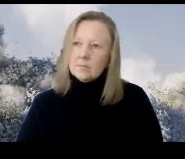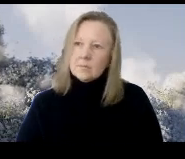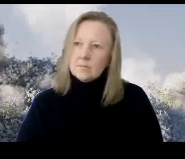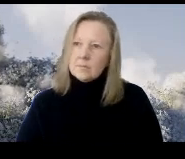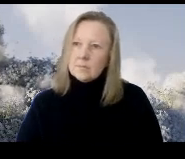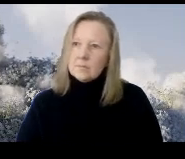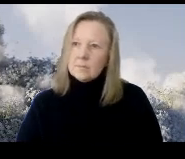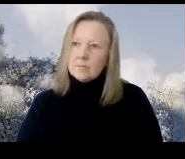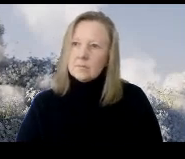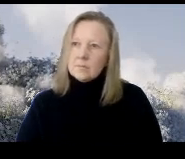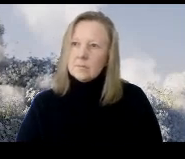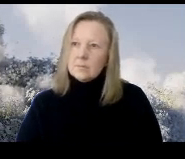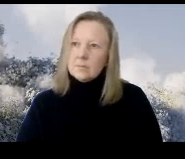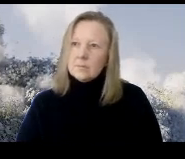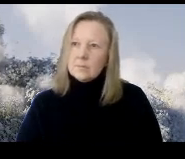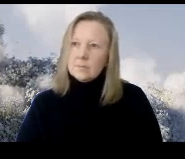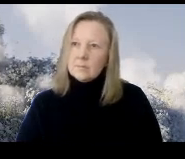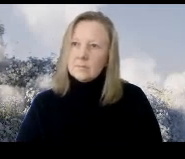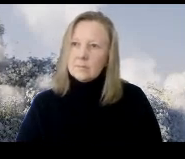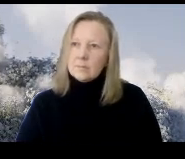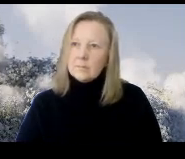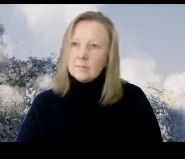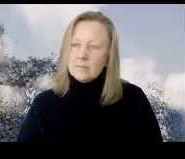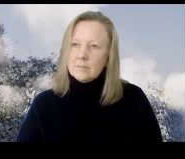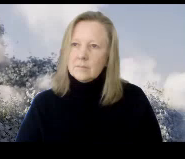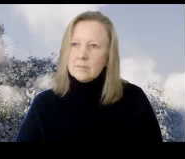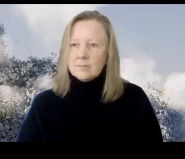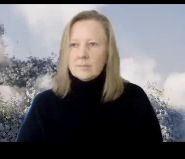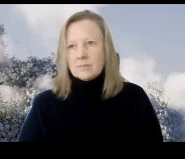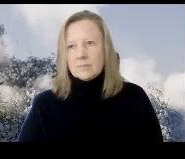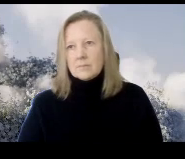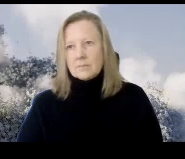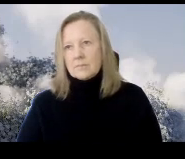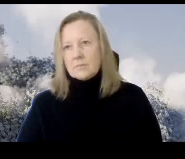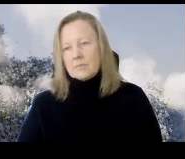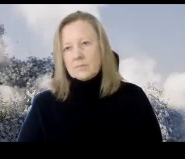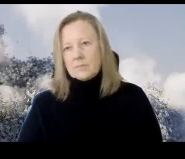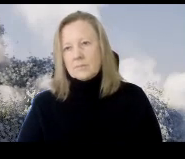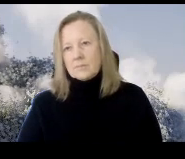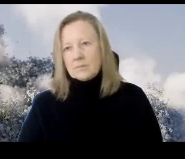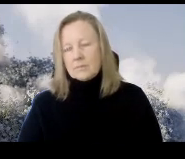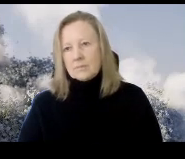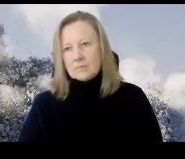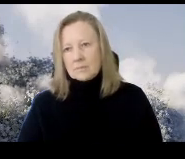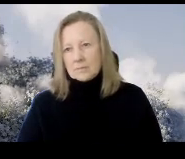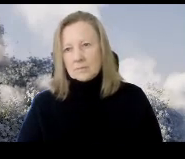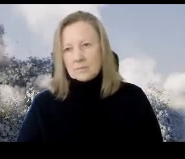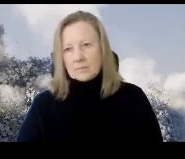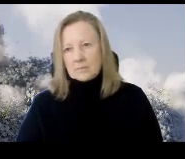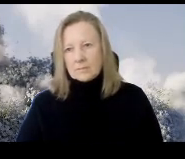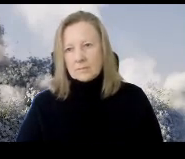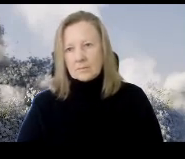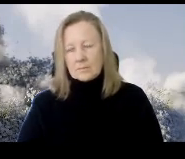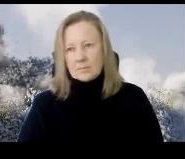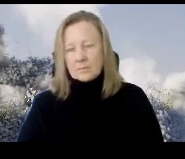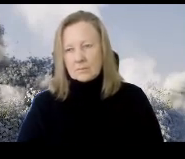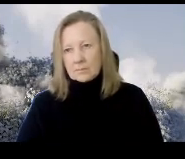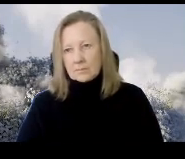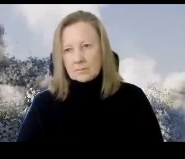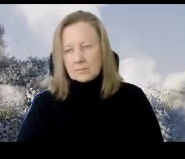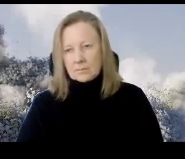the clients that have used it so far. So they really like it. So once you finish that version, you'll get